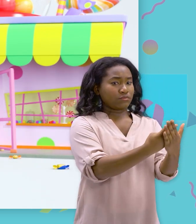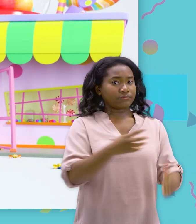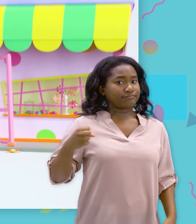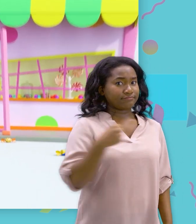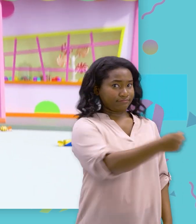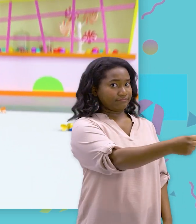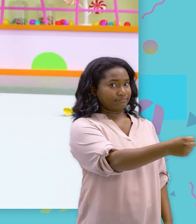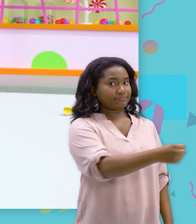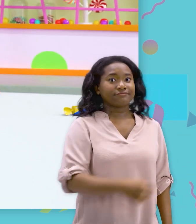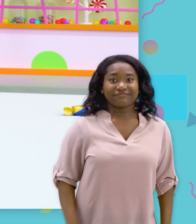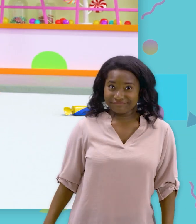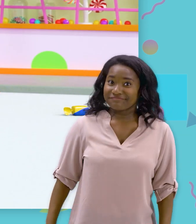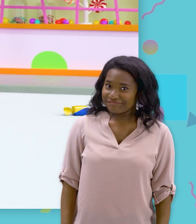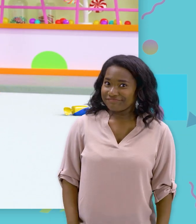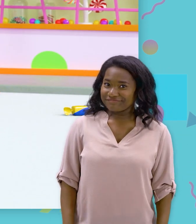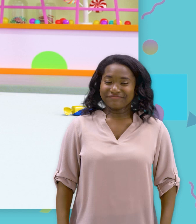jail.